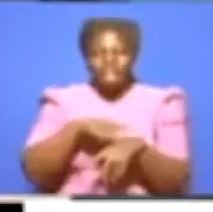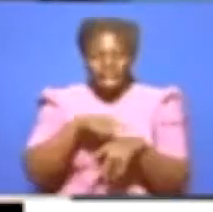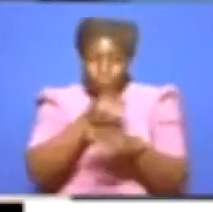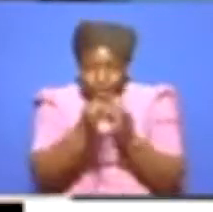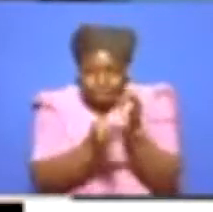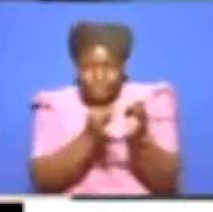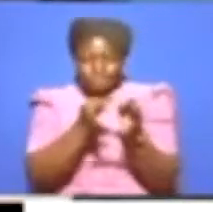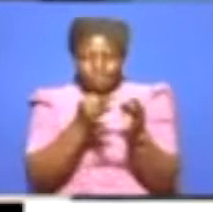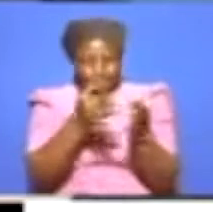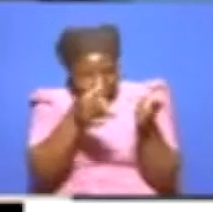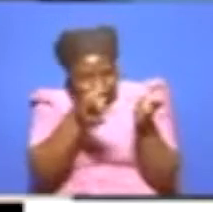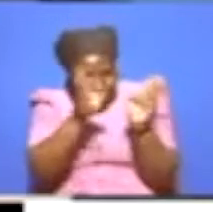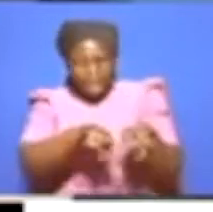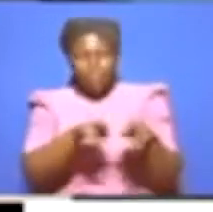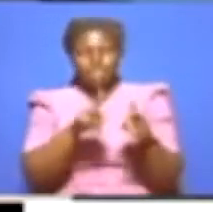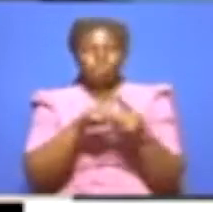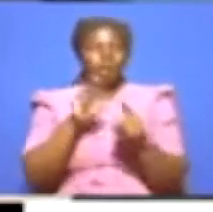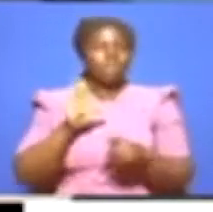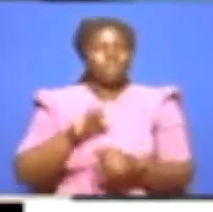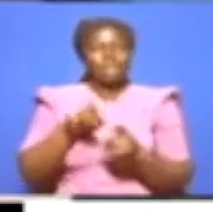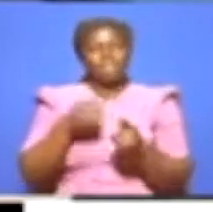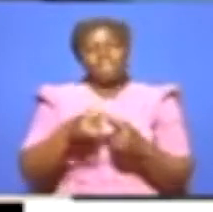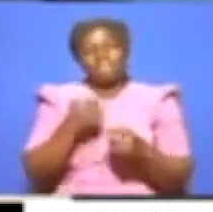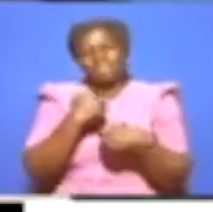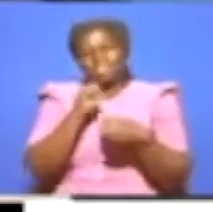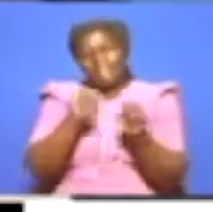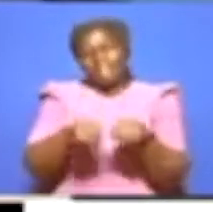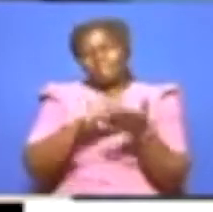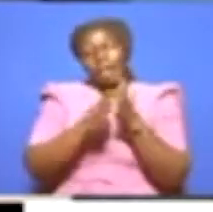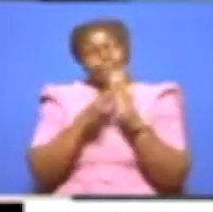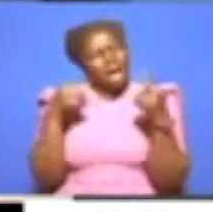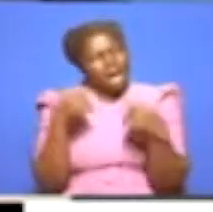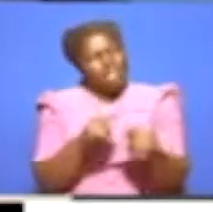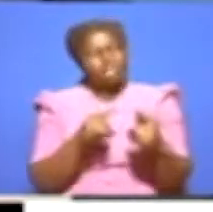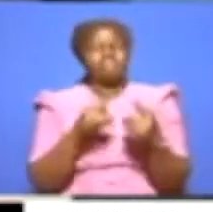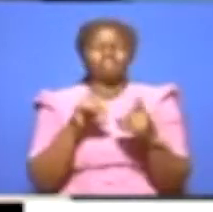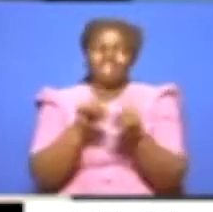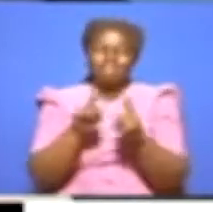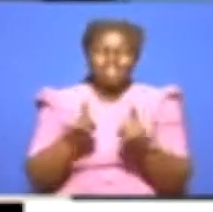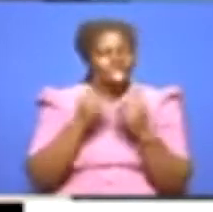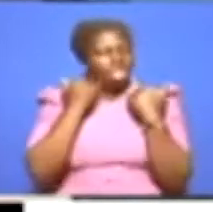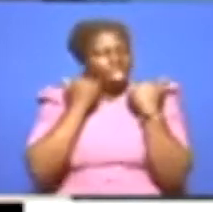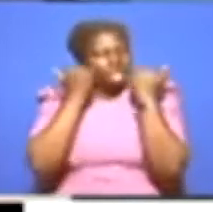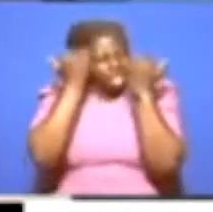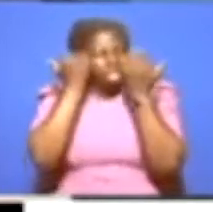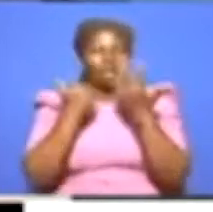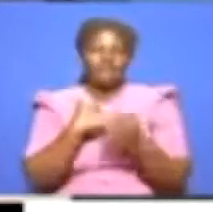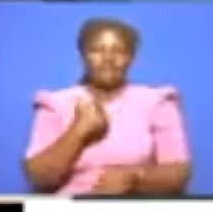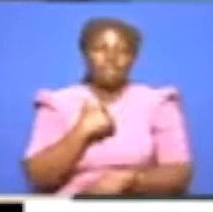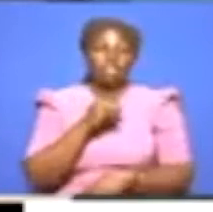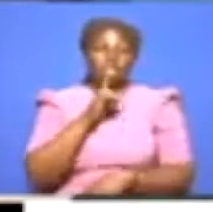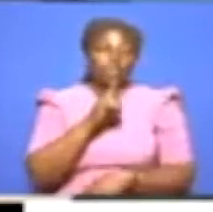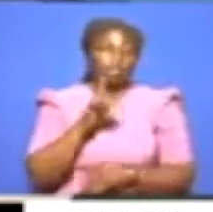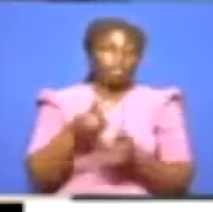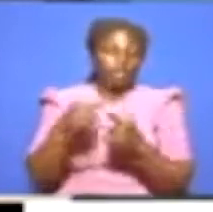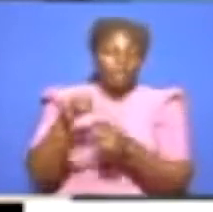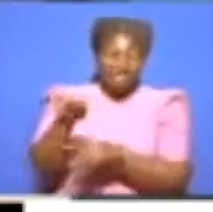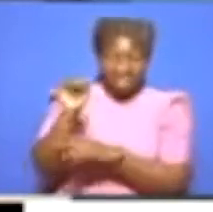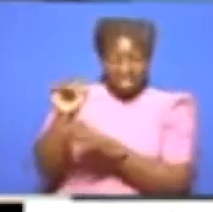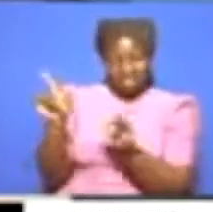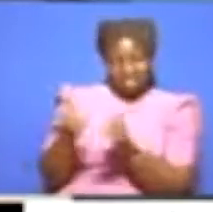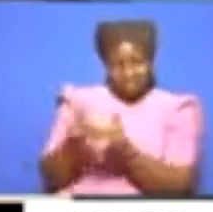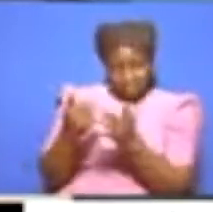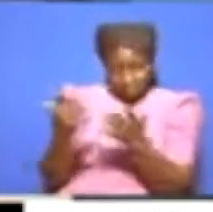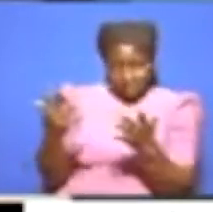it's demeaning, it can be very harmful, and again, psychologically, even traumatizing. So then you find the same thing as